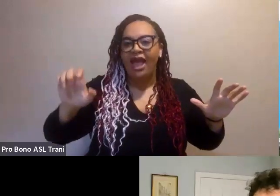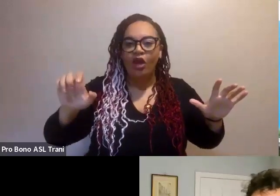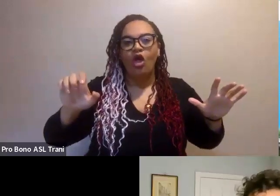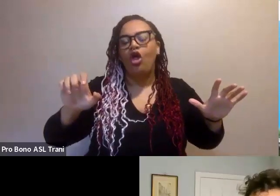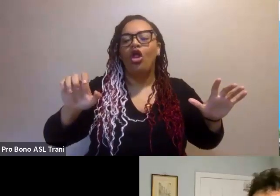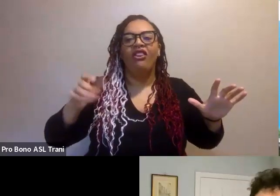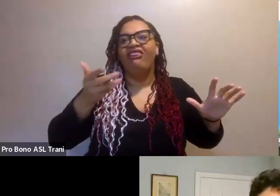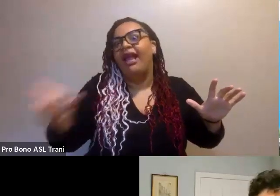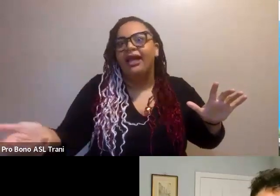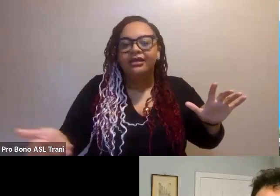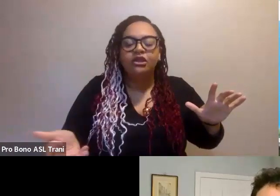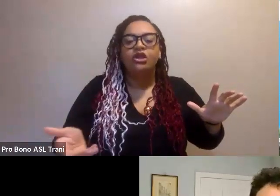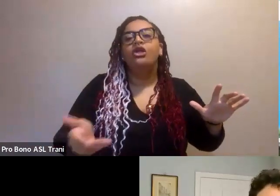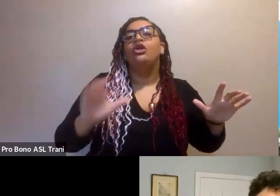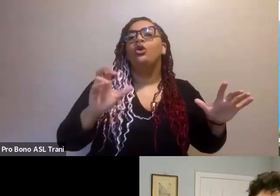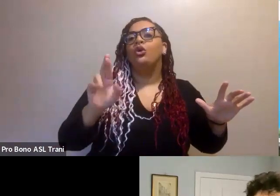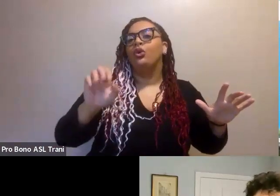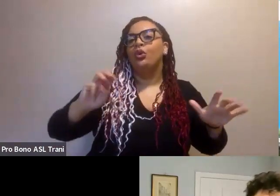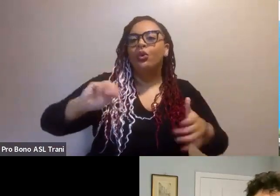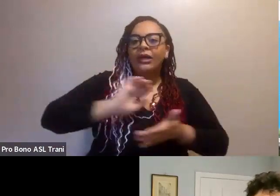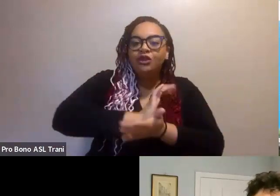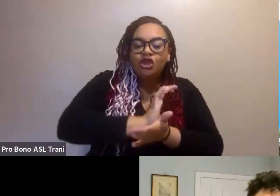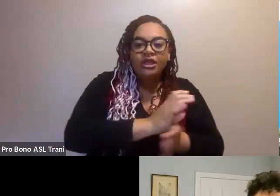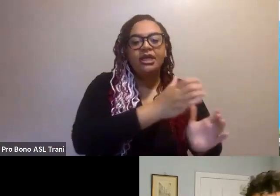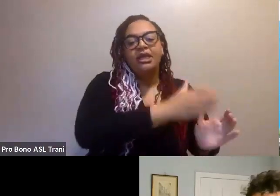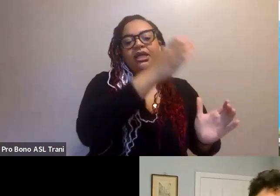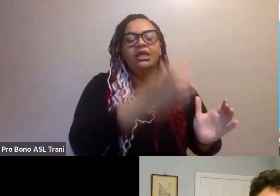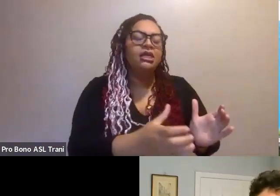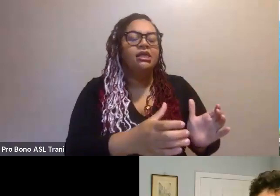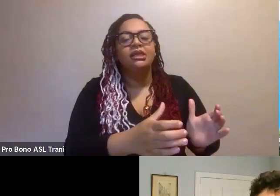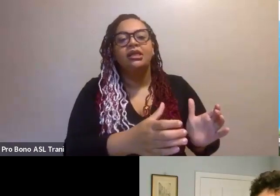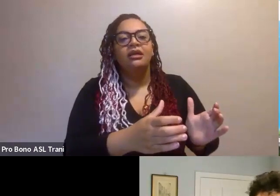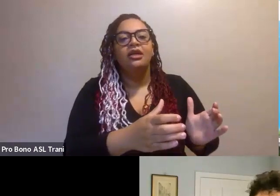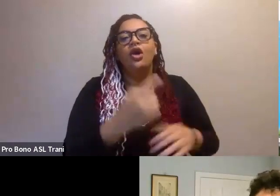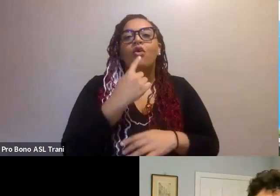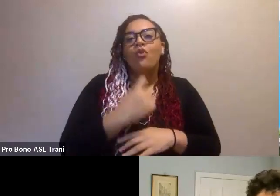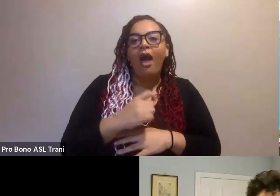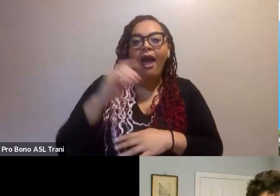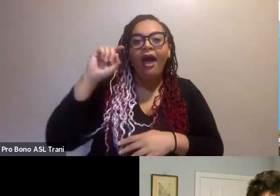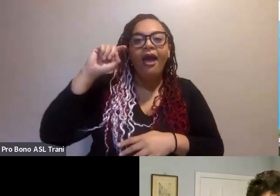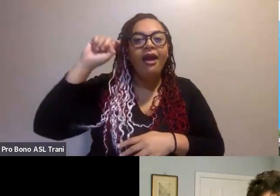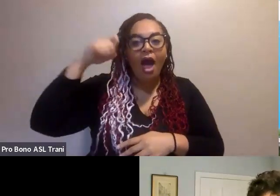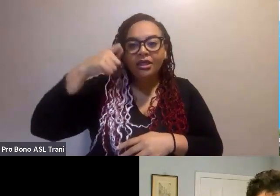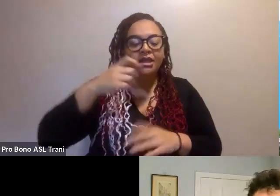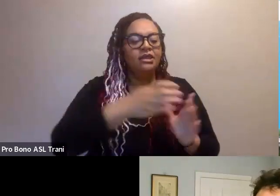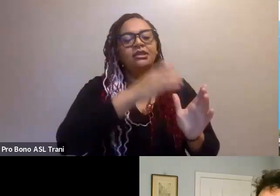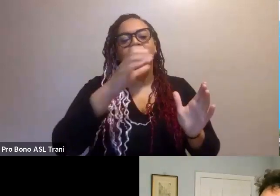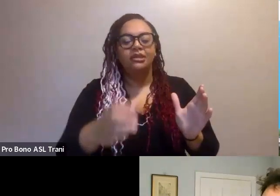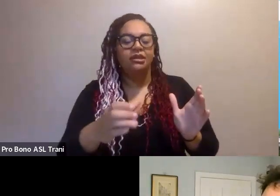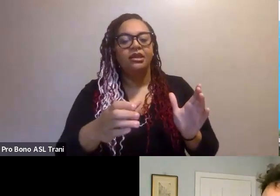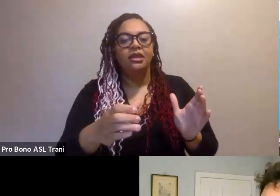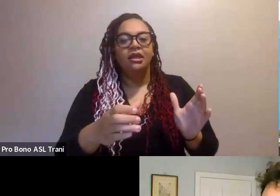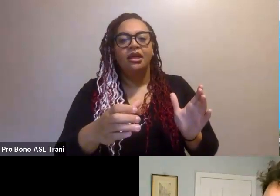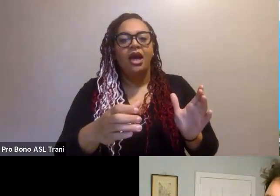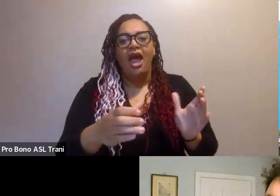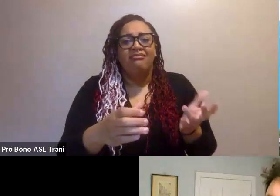cream cheese, lettuce, cucumbers, salmon if you want to do lox on there, red onion, and just put that on a platter. And then not only did you